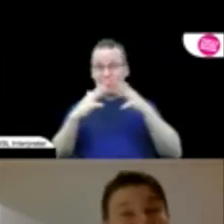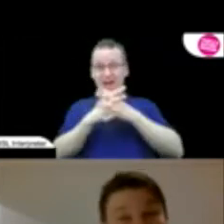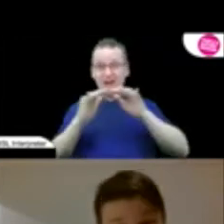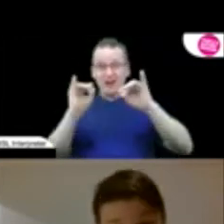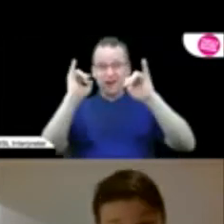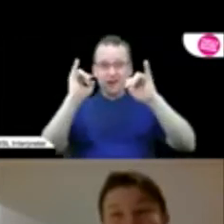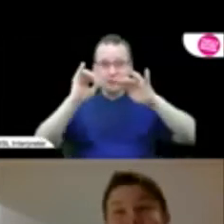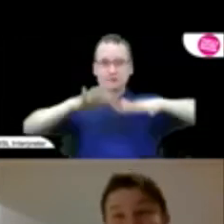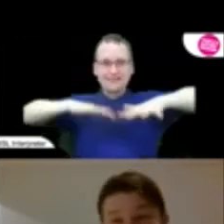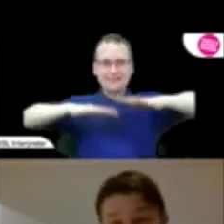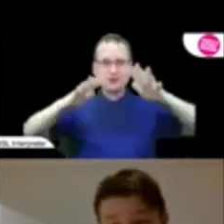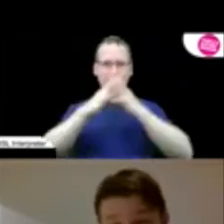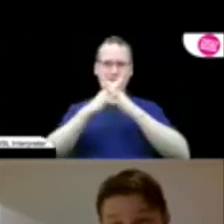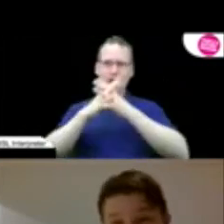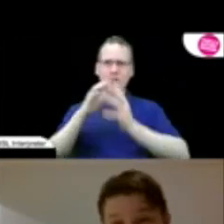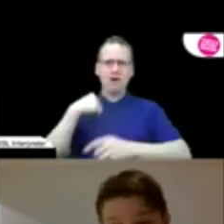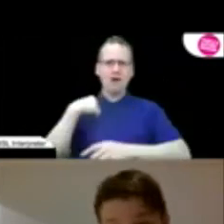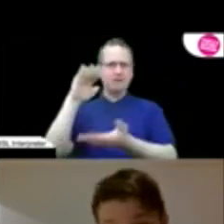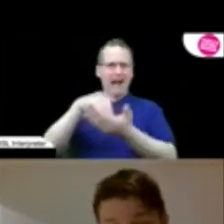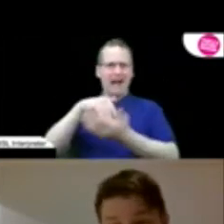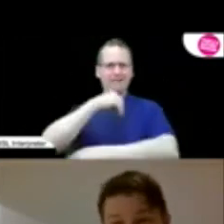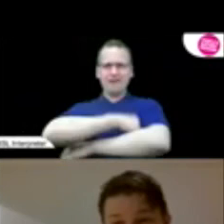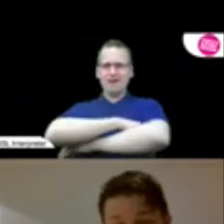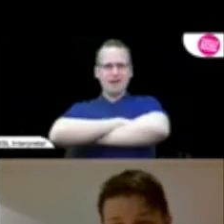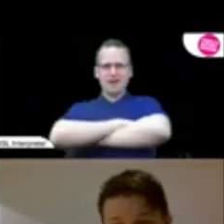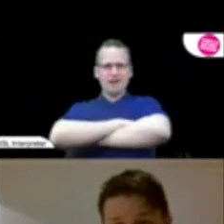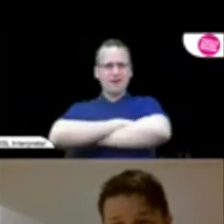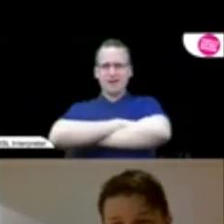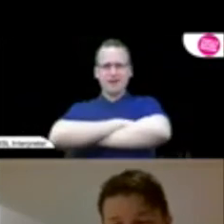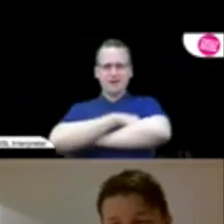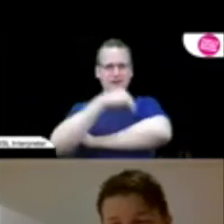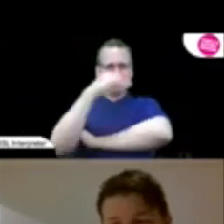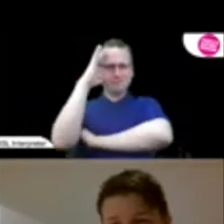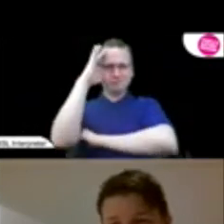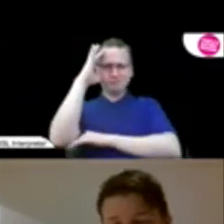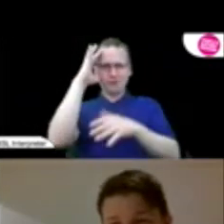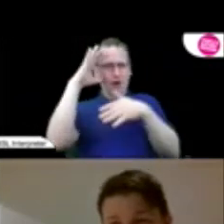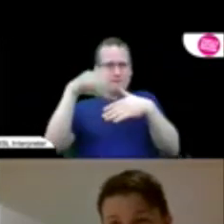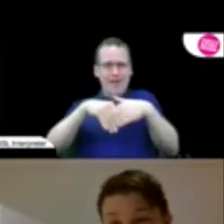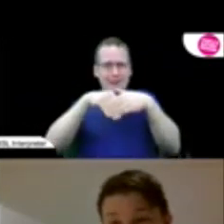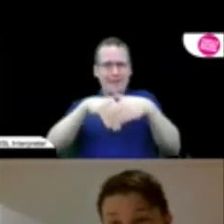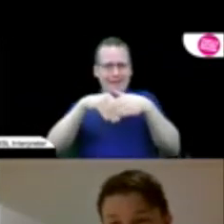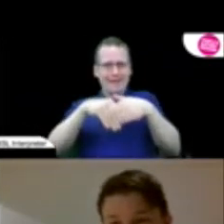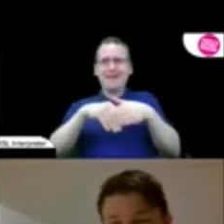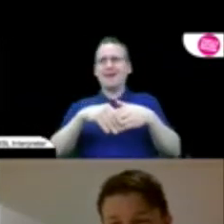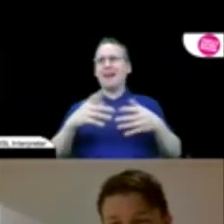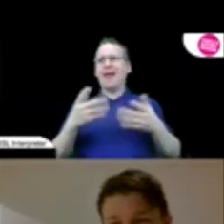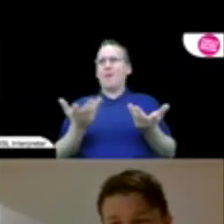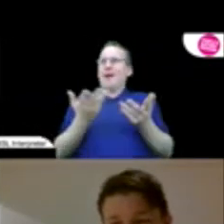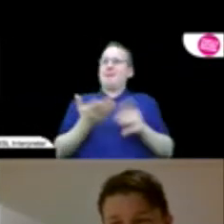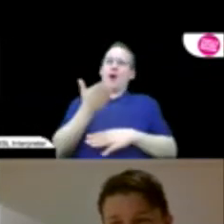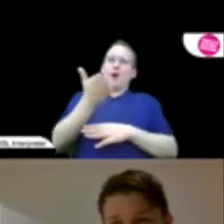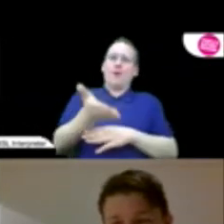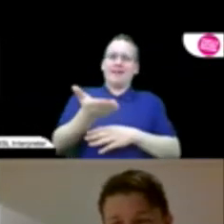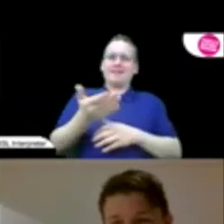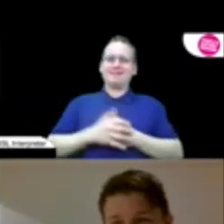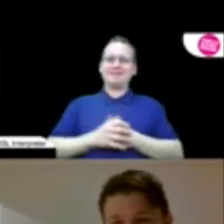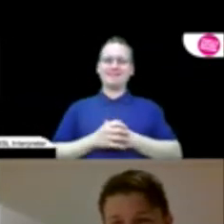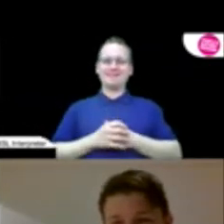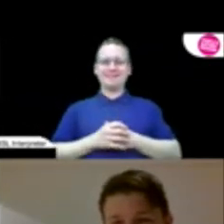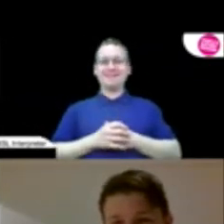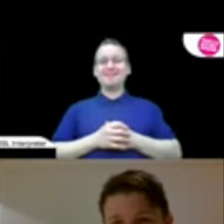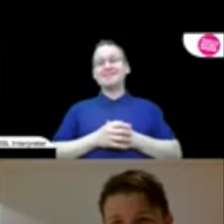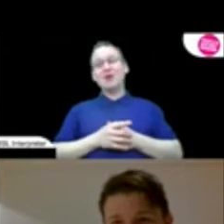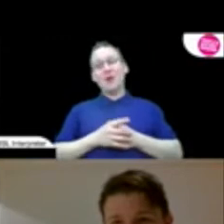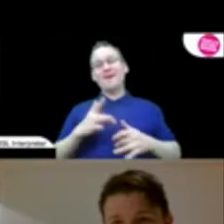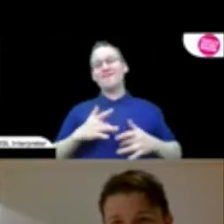First thing, the weather was so unfriendly. You know, I was like, where am I going? So it's all those things that